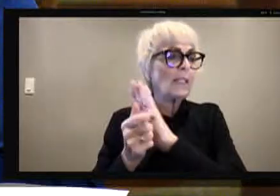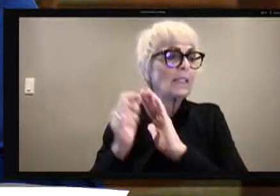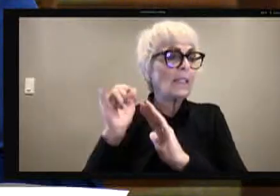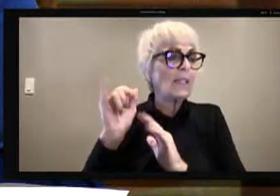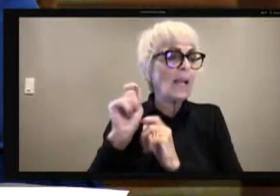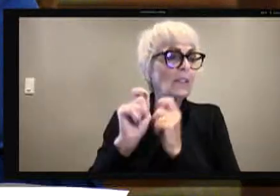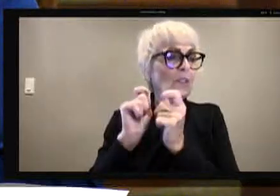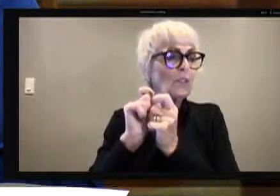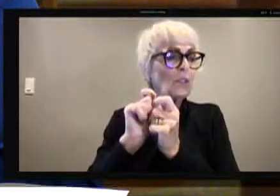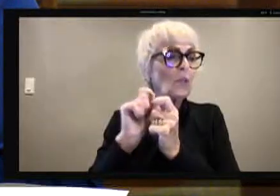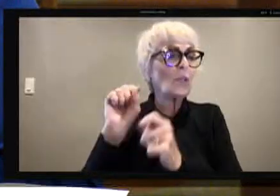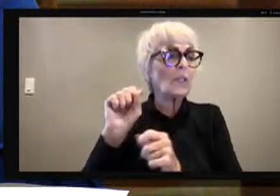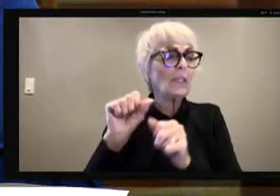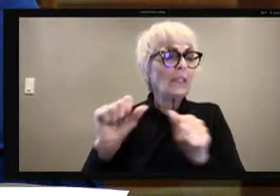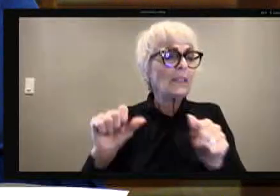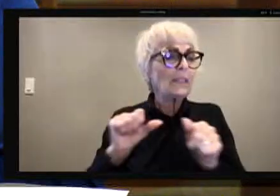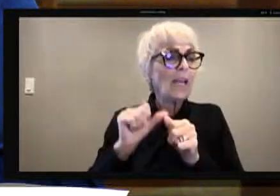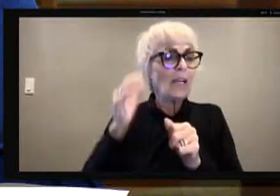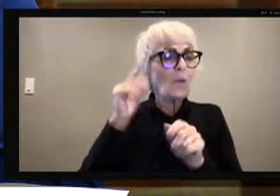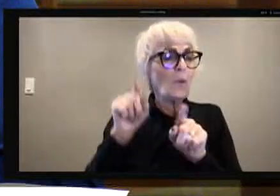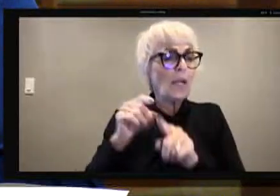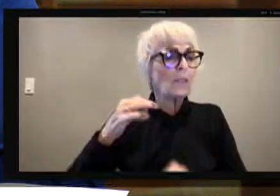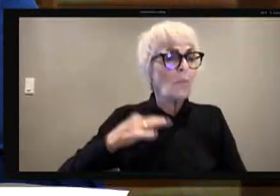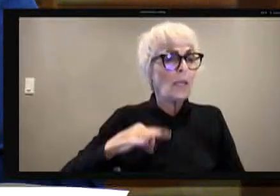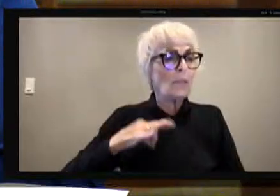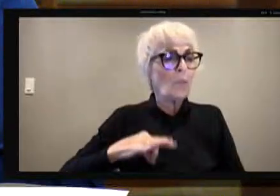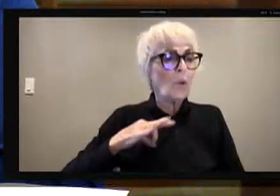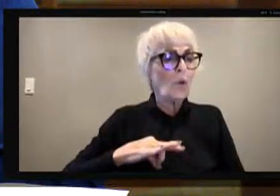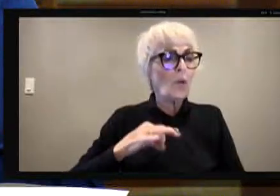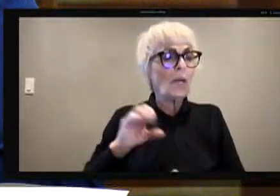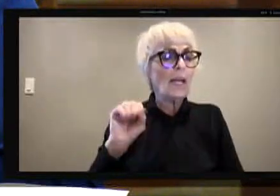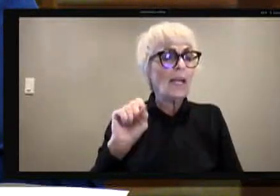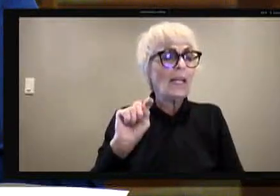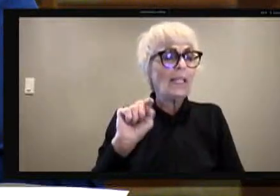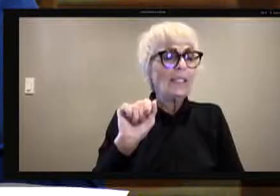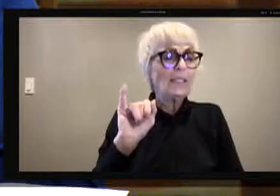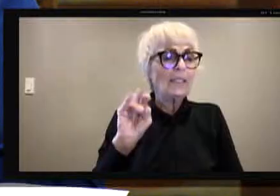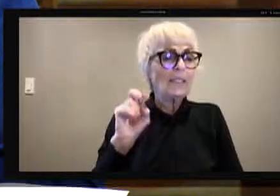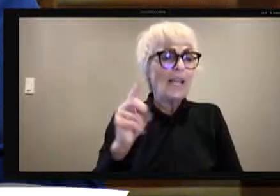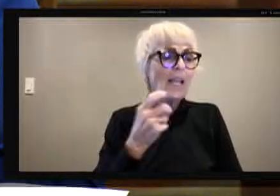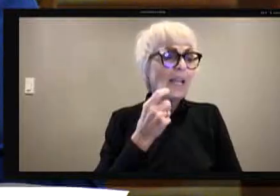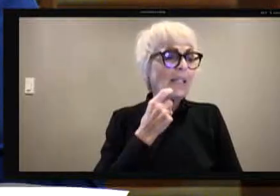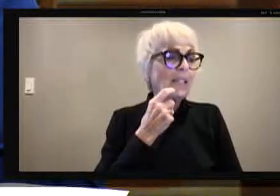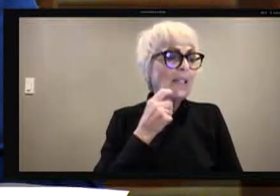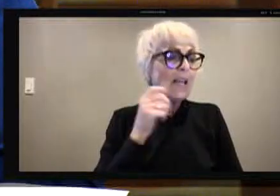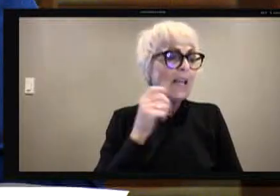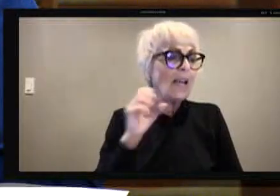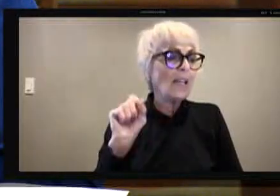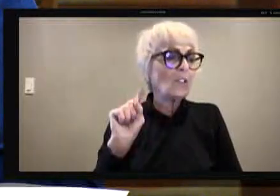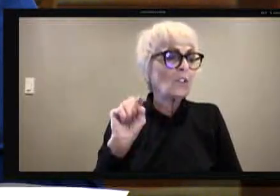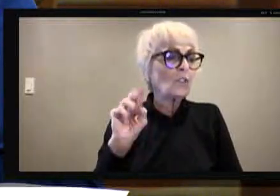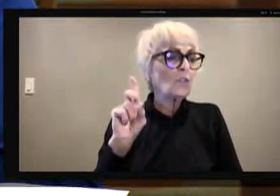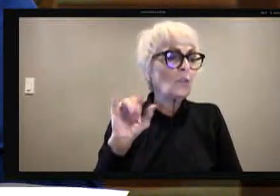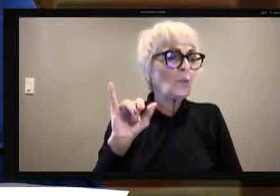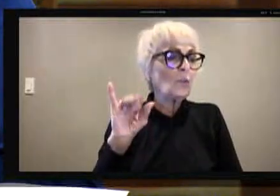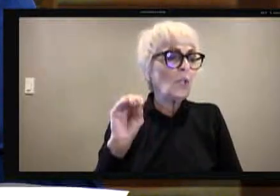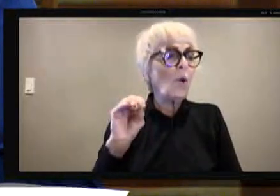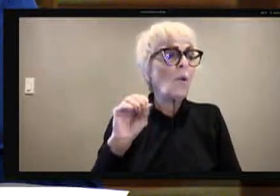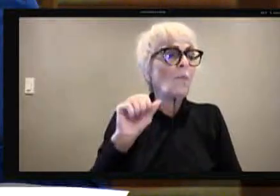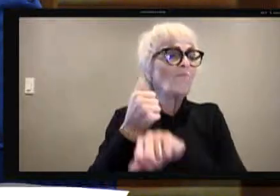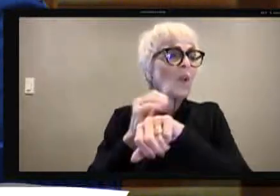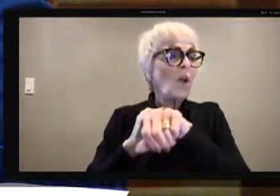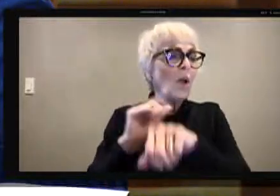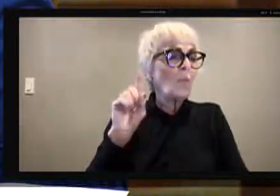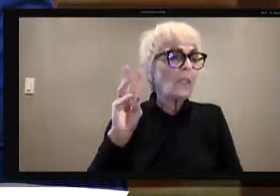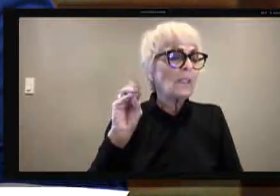Studio, located at 160 Wharton Street in the West End, 20th Ward, City of Pittsburgh. The owner of the property supports the nomination and